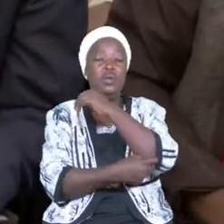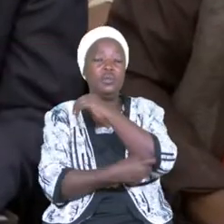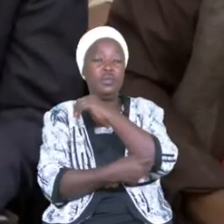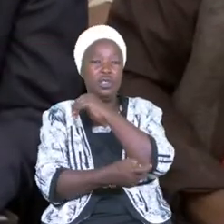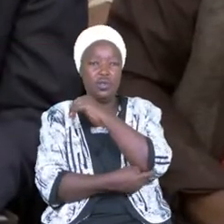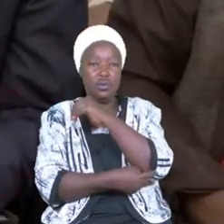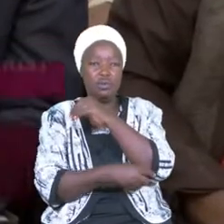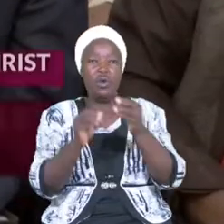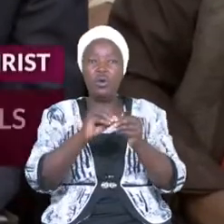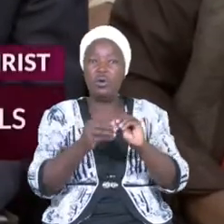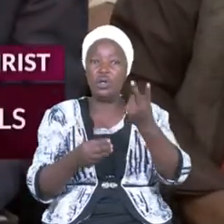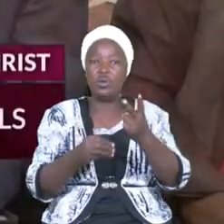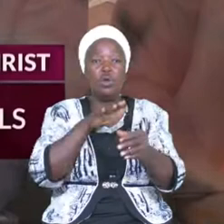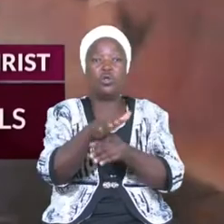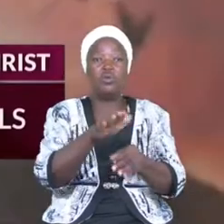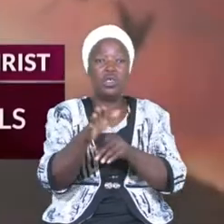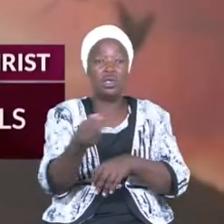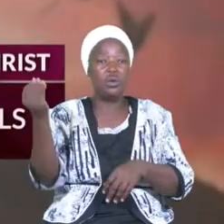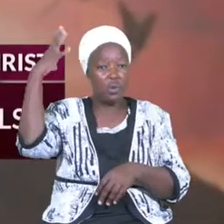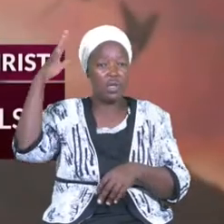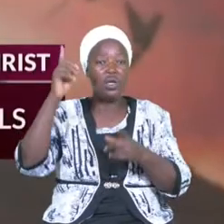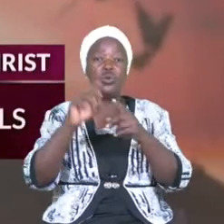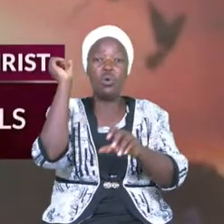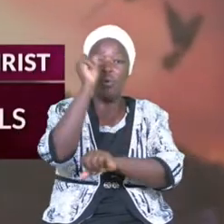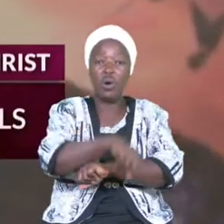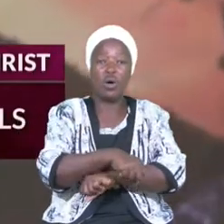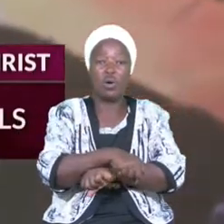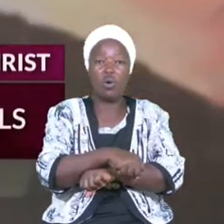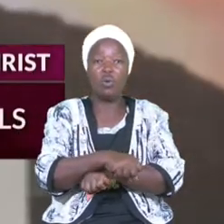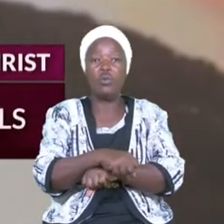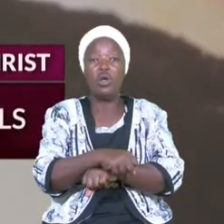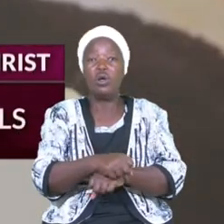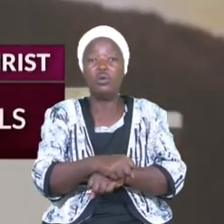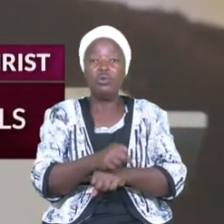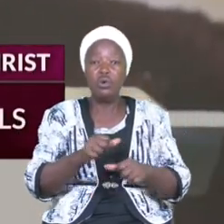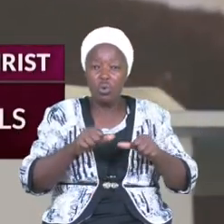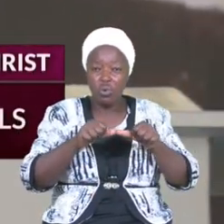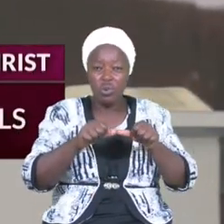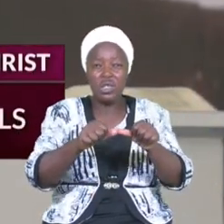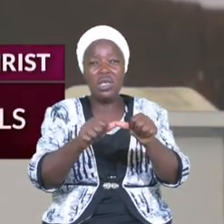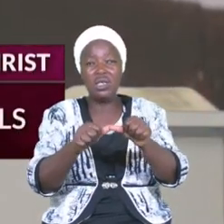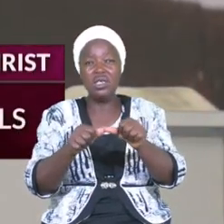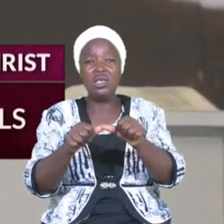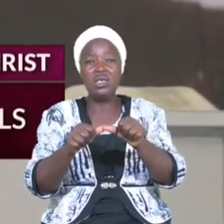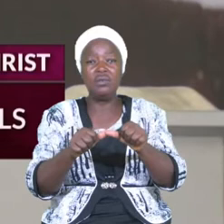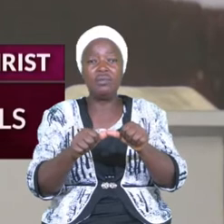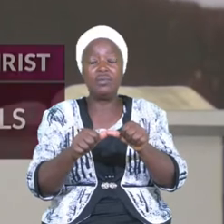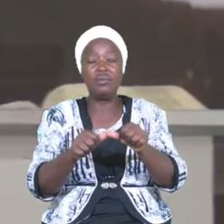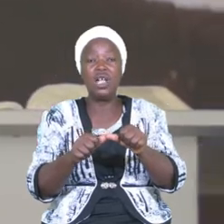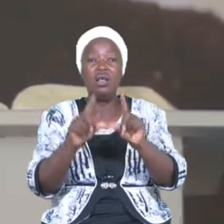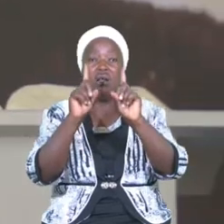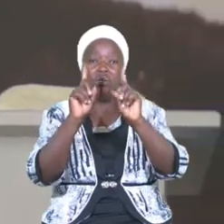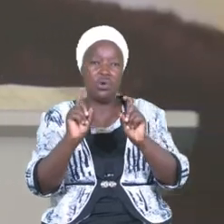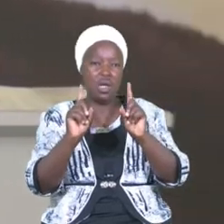sufficient grace to overcome contending trials. Number